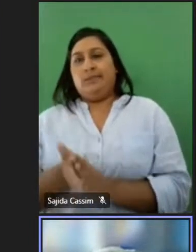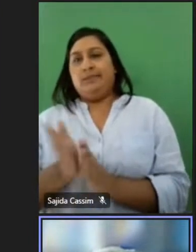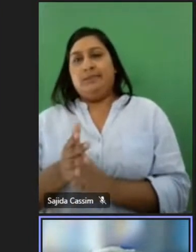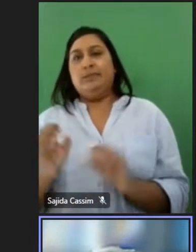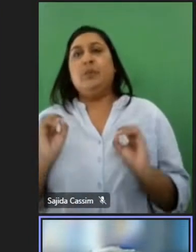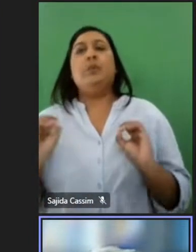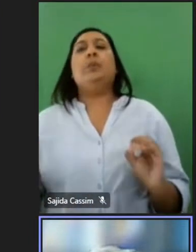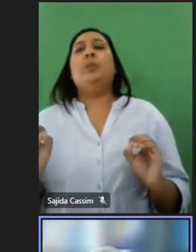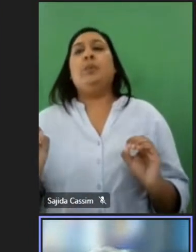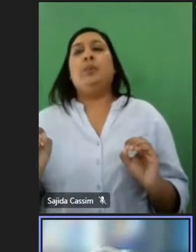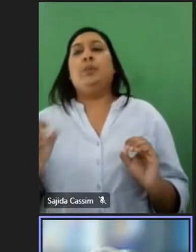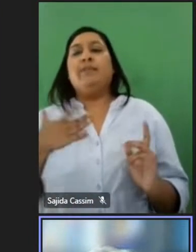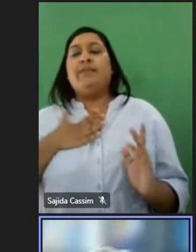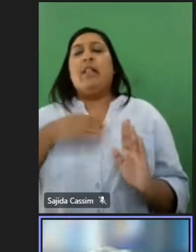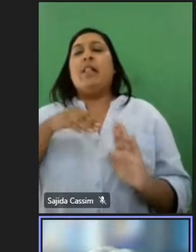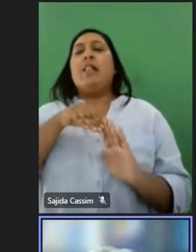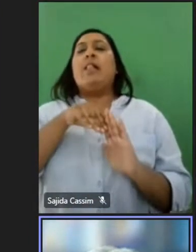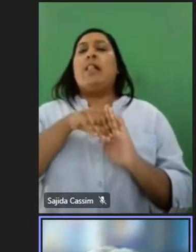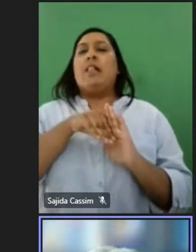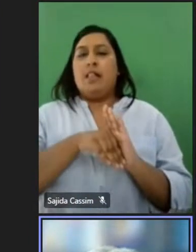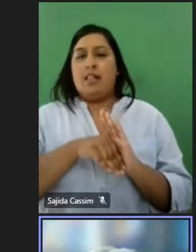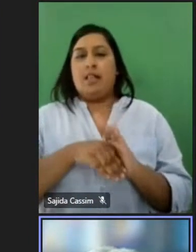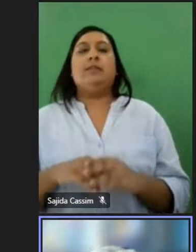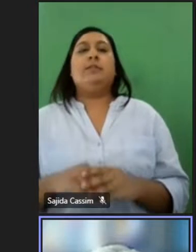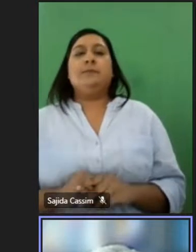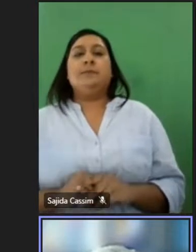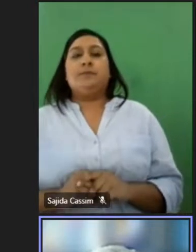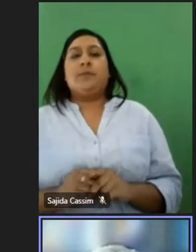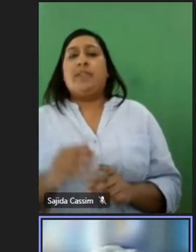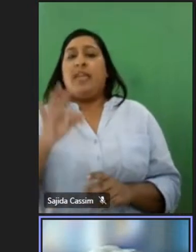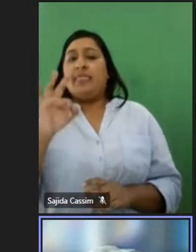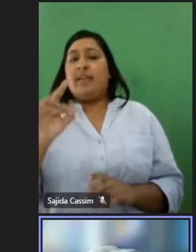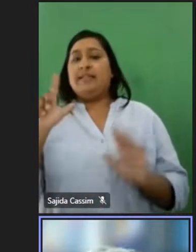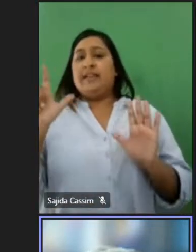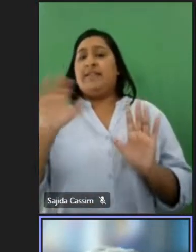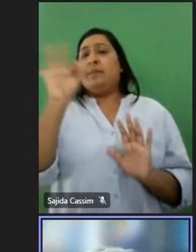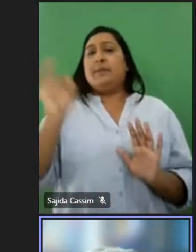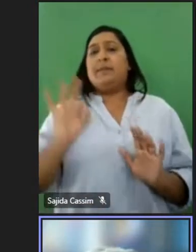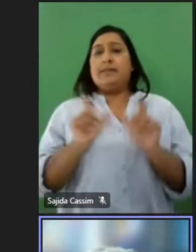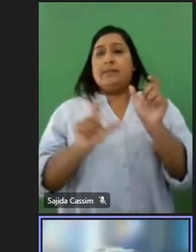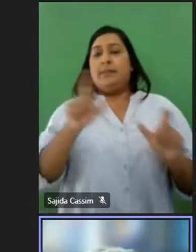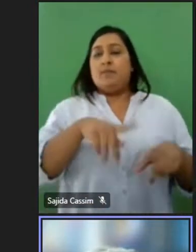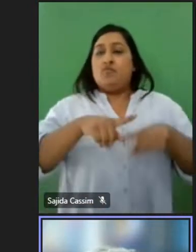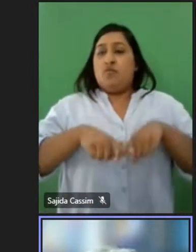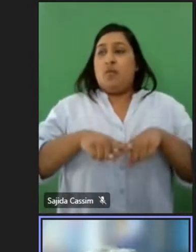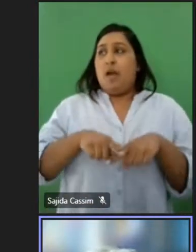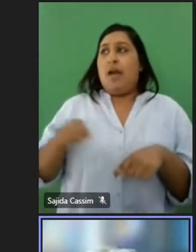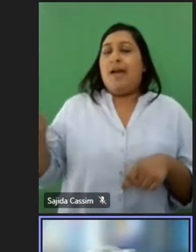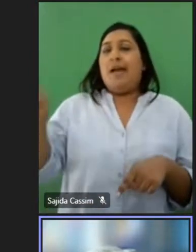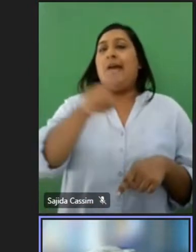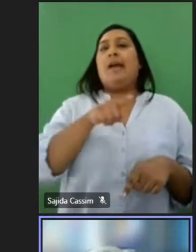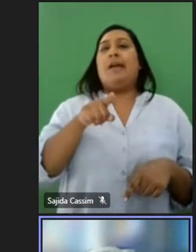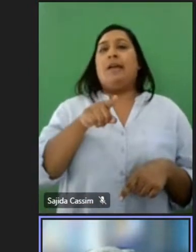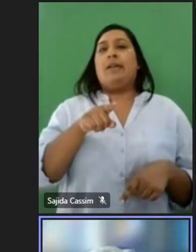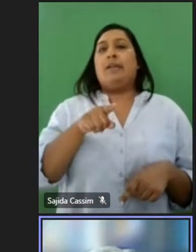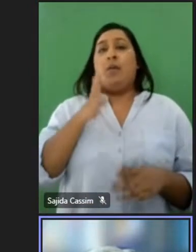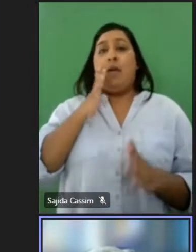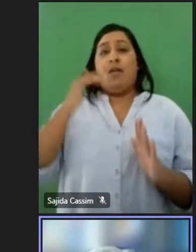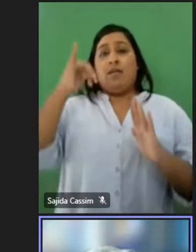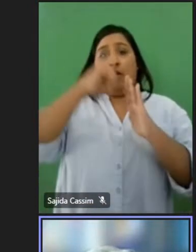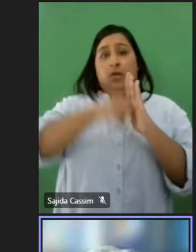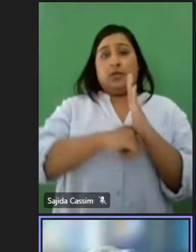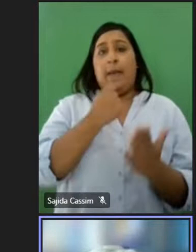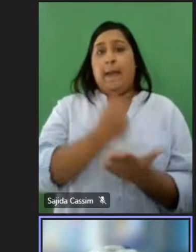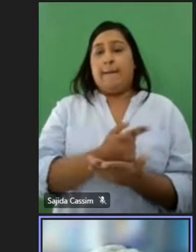37% of the respondents relied on the state at the beginning of lockdown, but